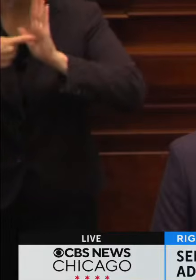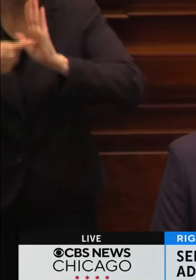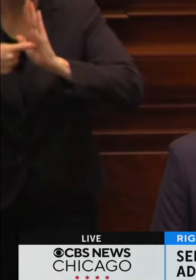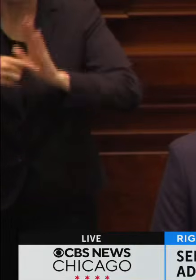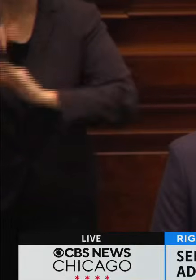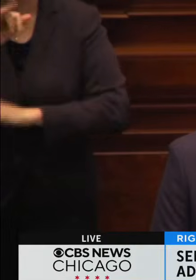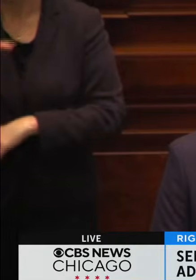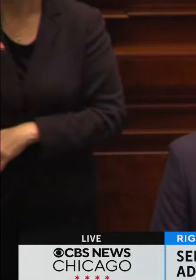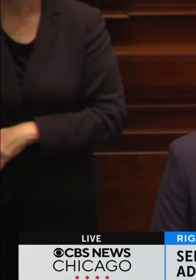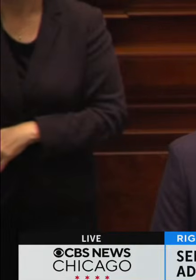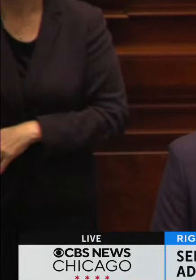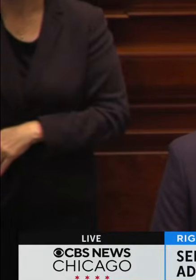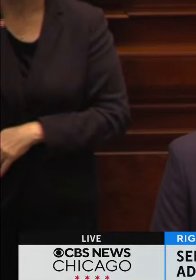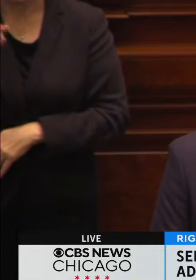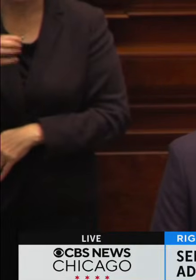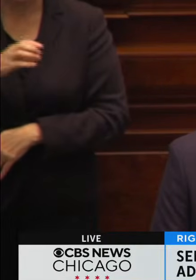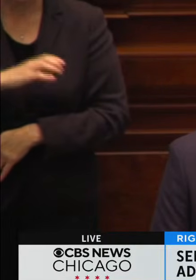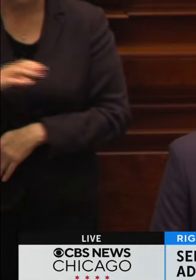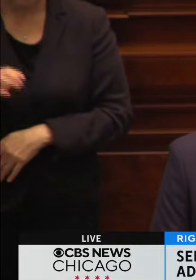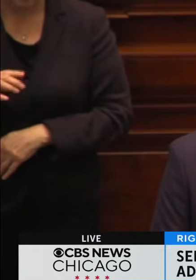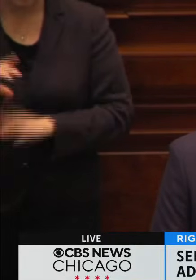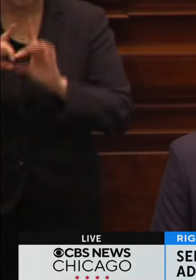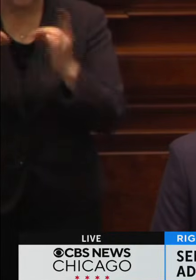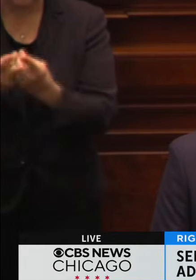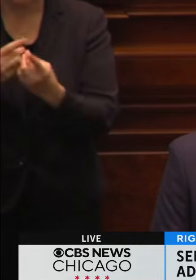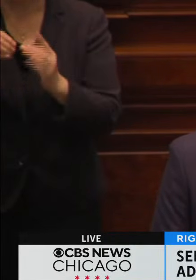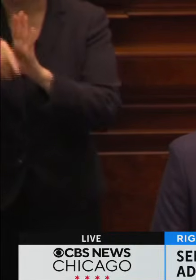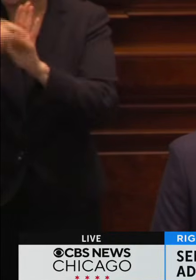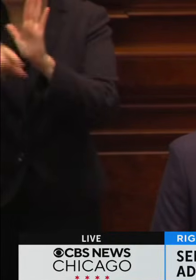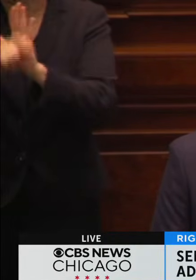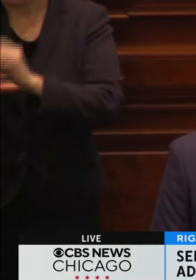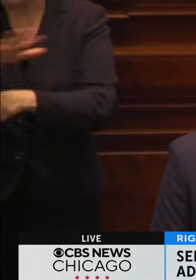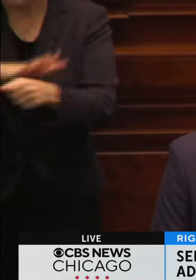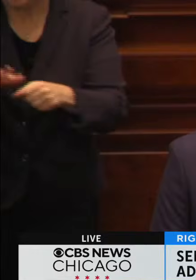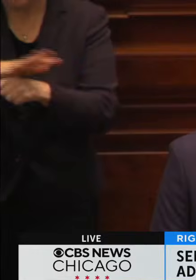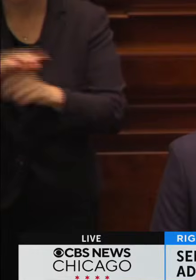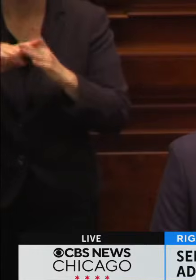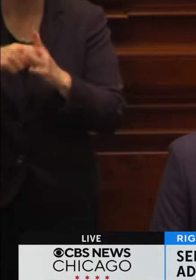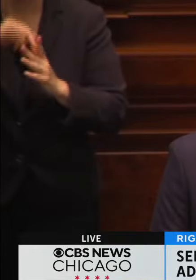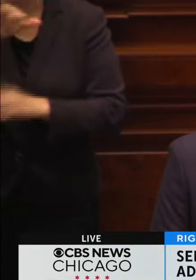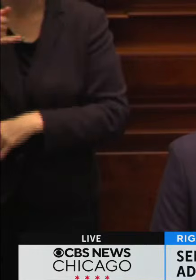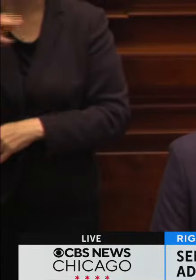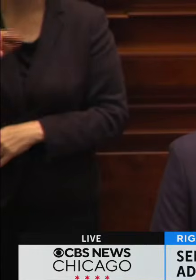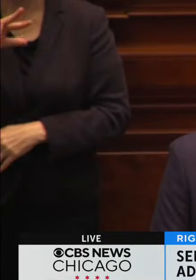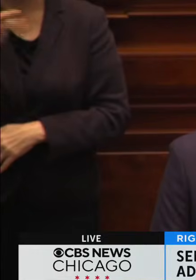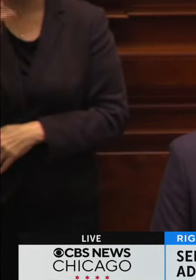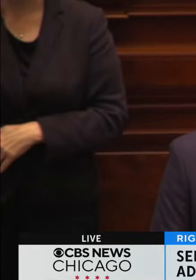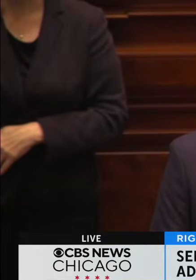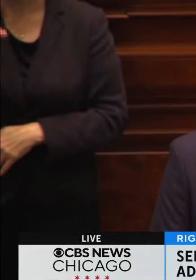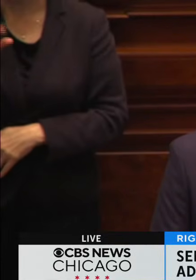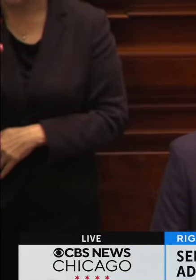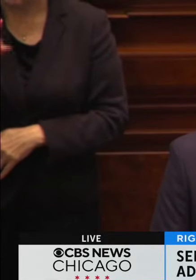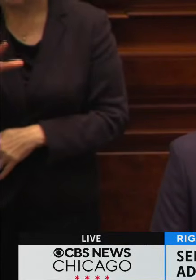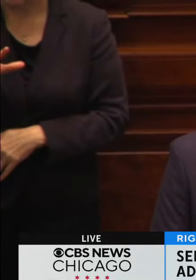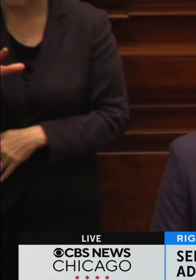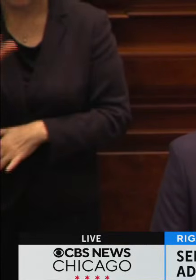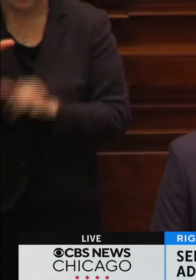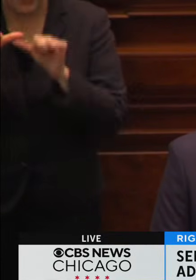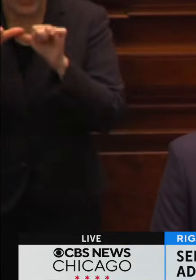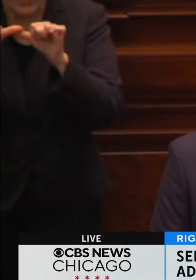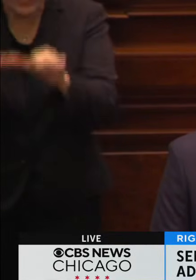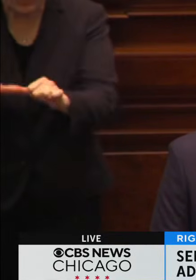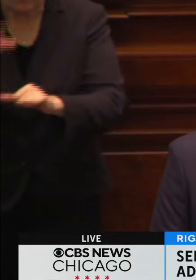Illinois' 20th Congressional District and the Springfield area on January 3rd, 1983, which continued for